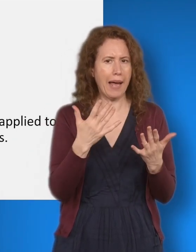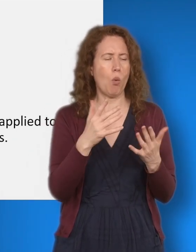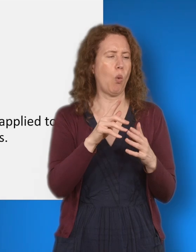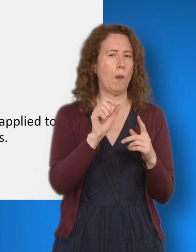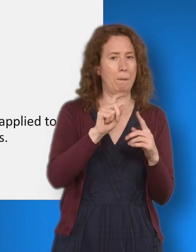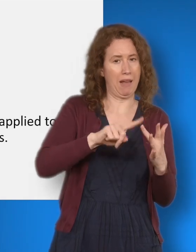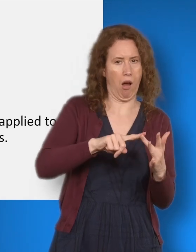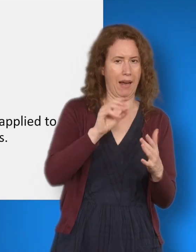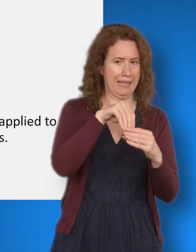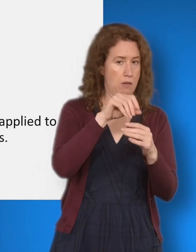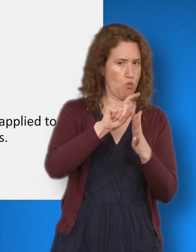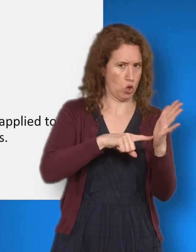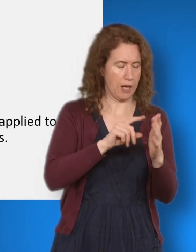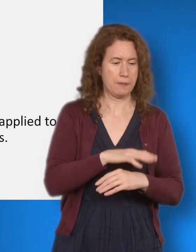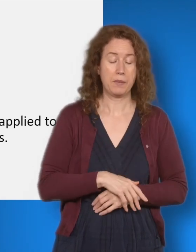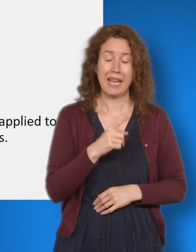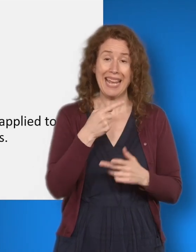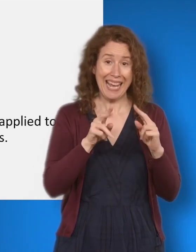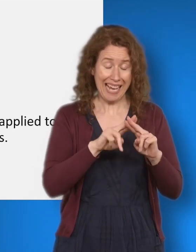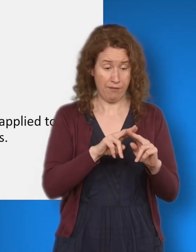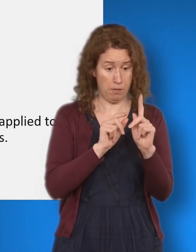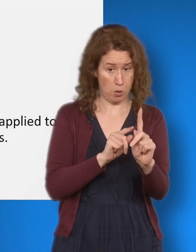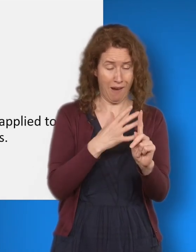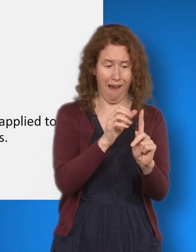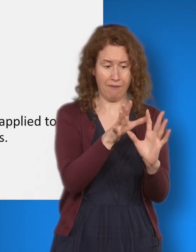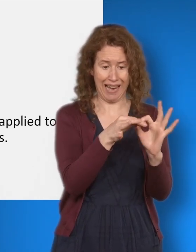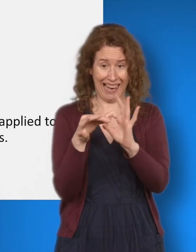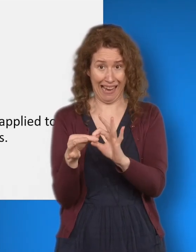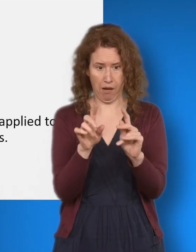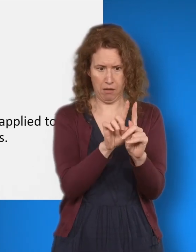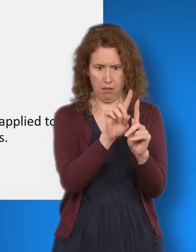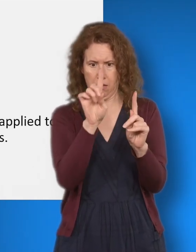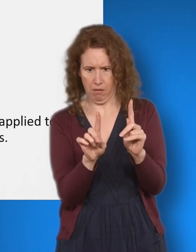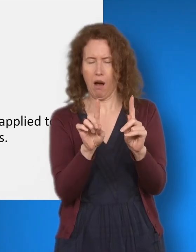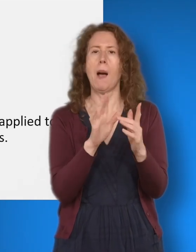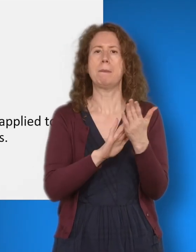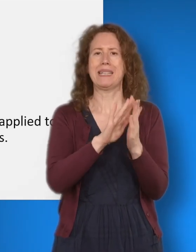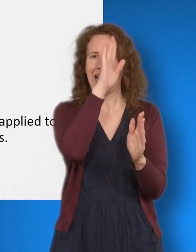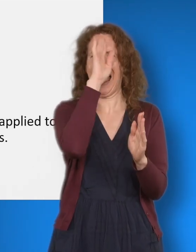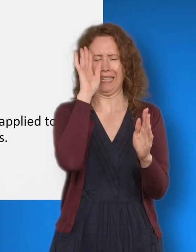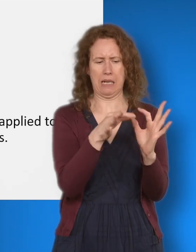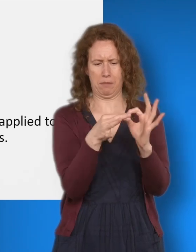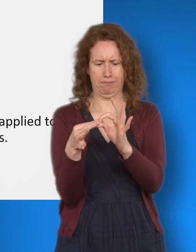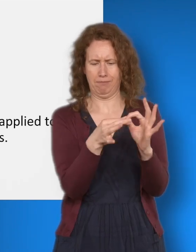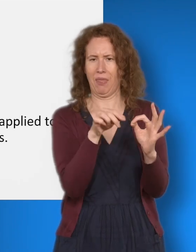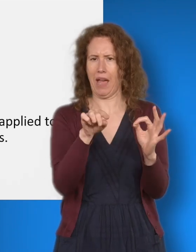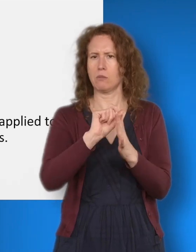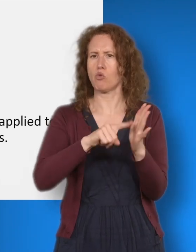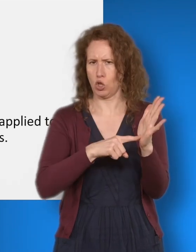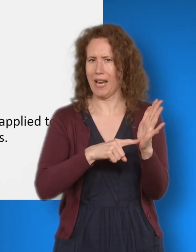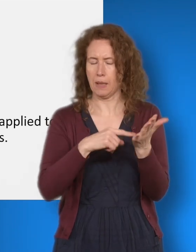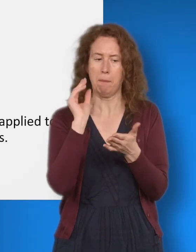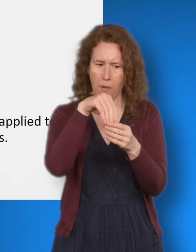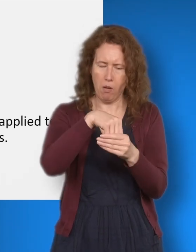project. And if there's a tie between them, it indicates that an academic is affiliated with a project, is part